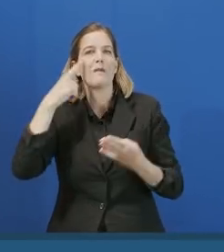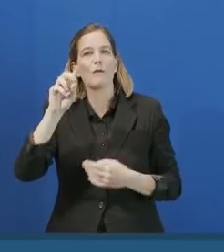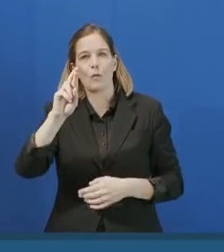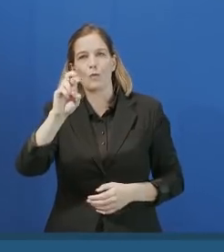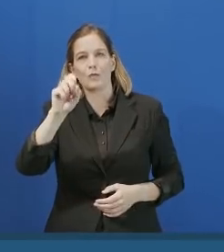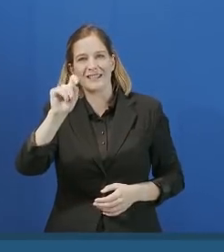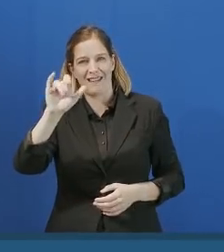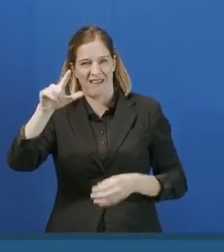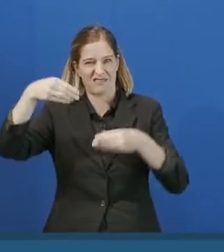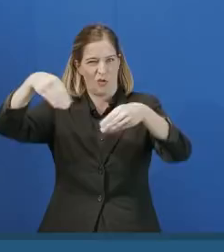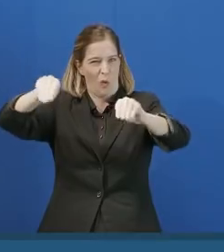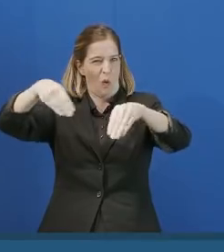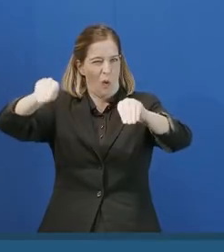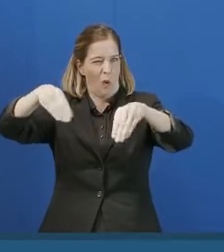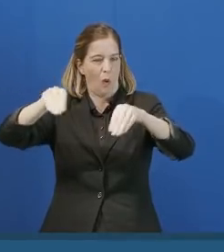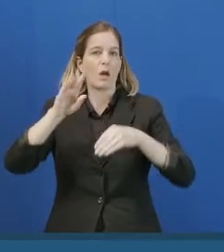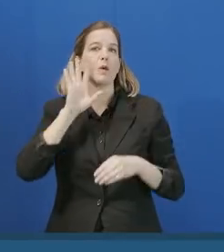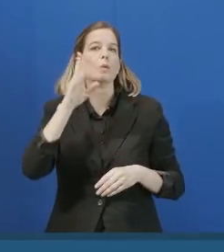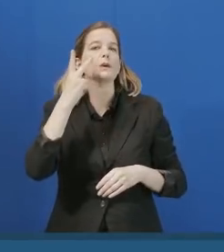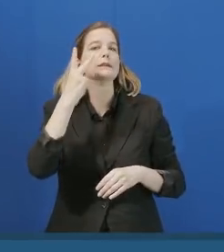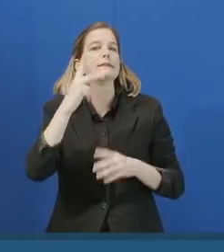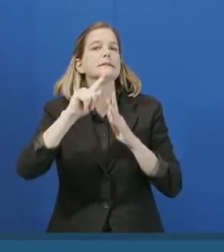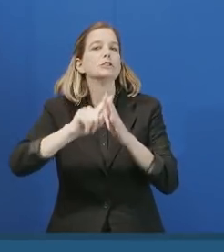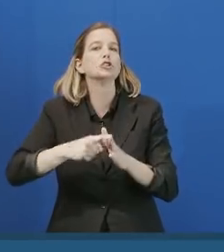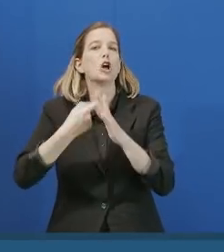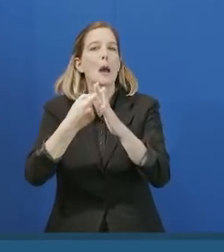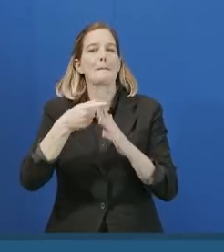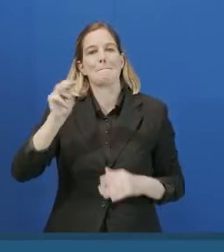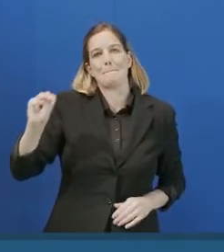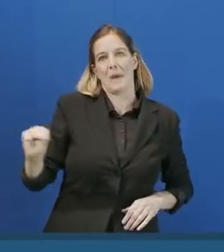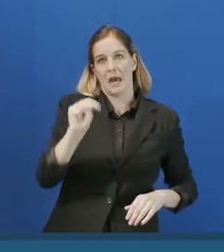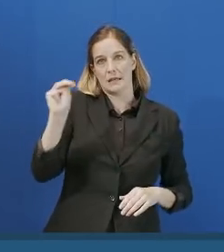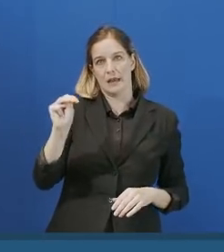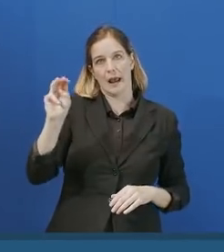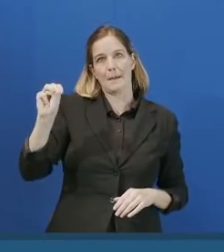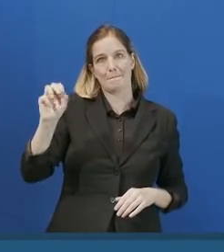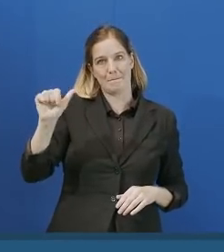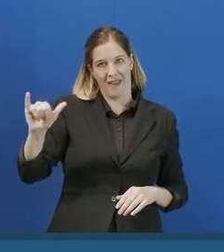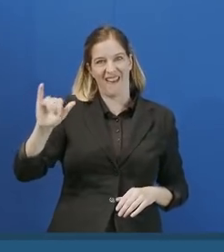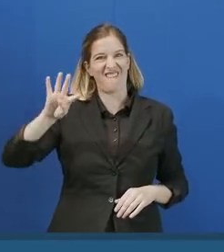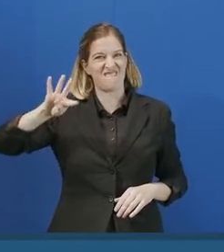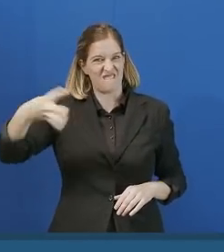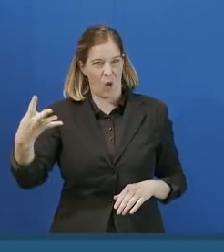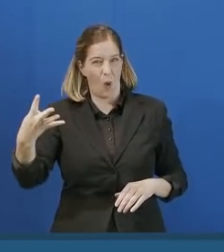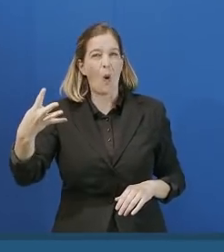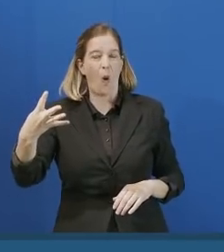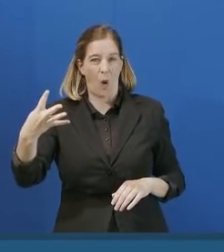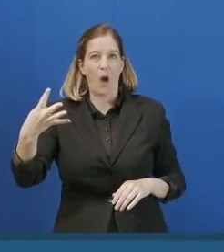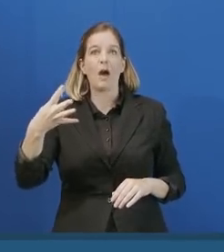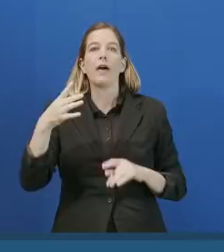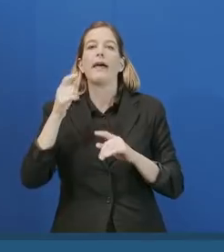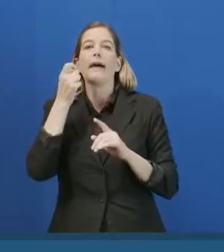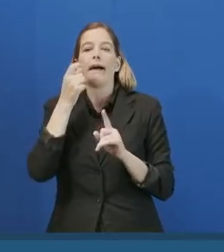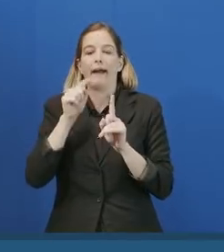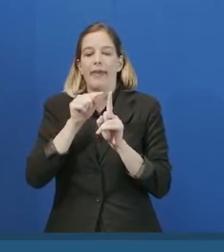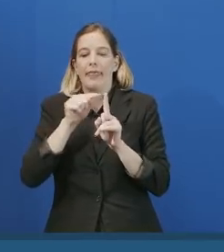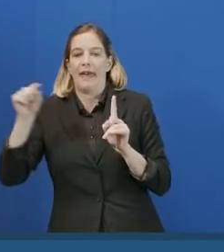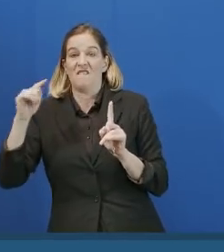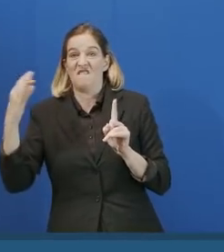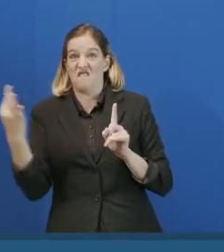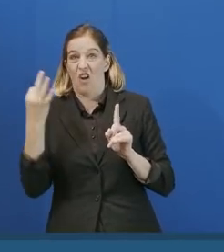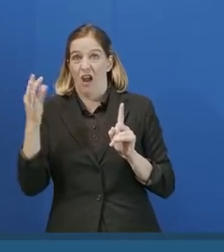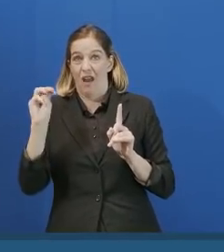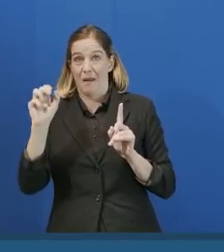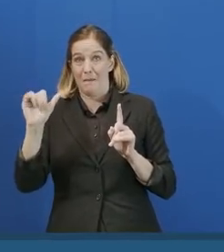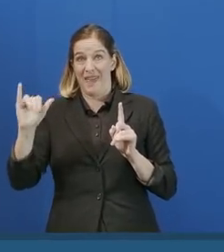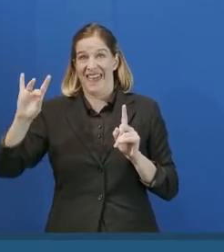this beginning on Monday, May 4th, and expanded on Friday, May 8th. It will